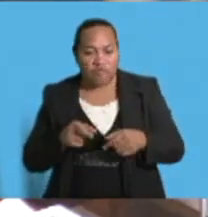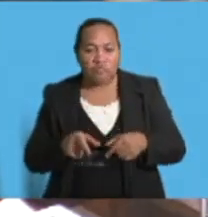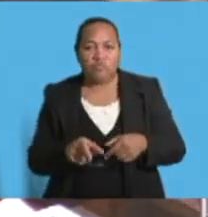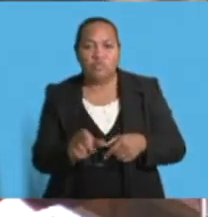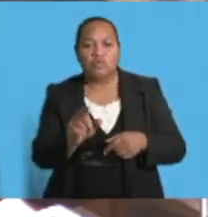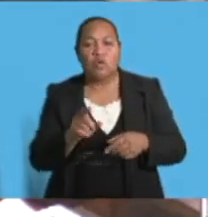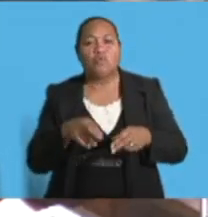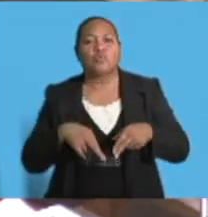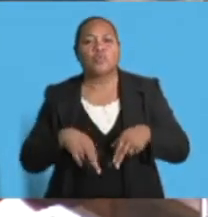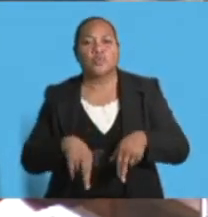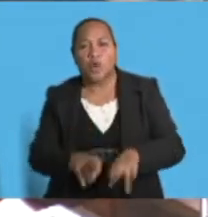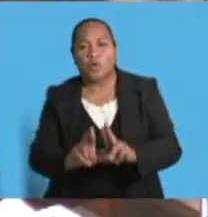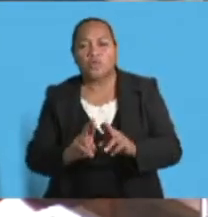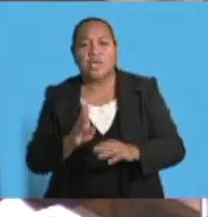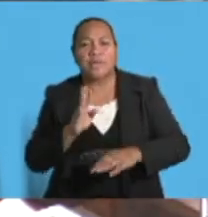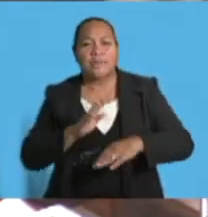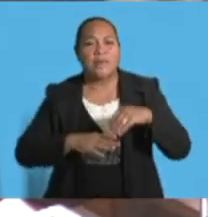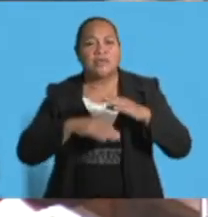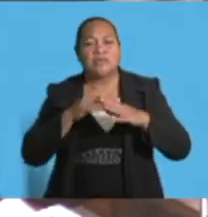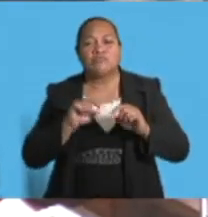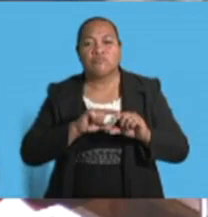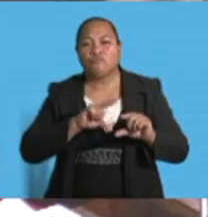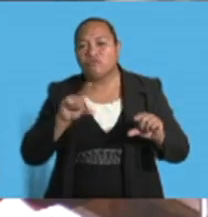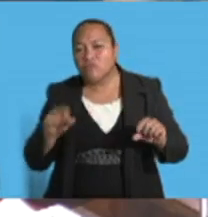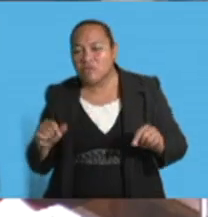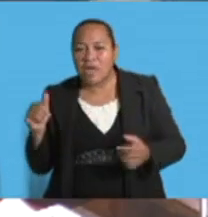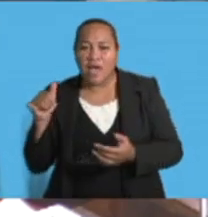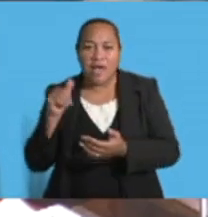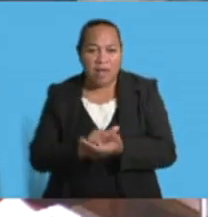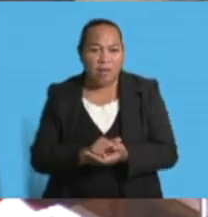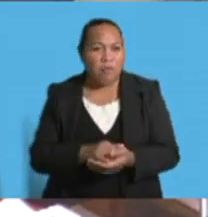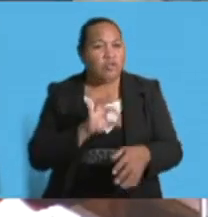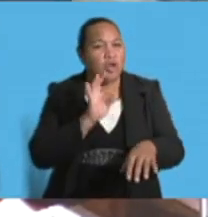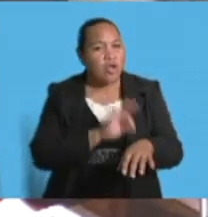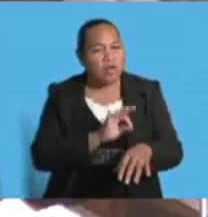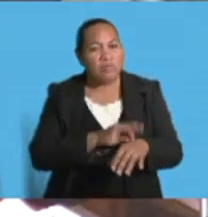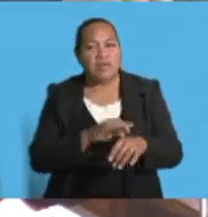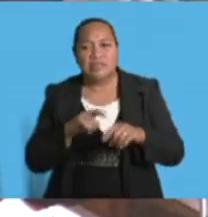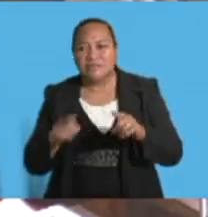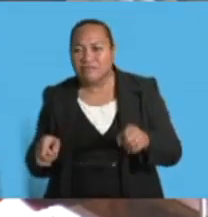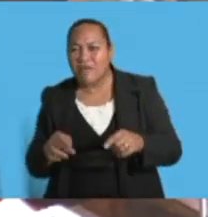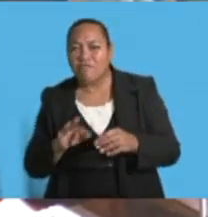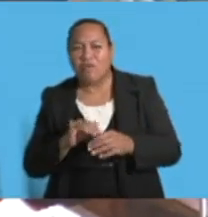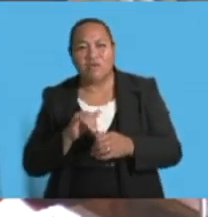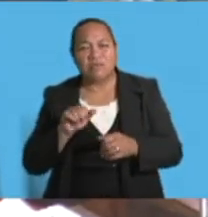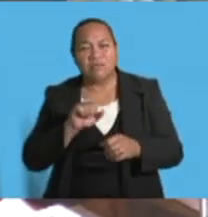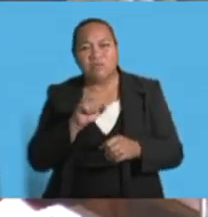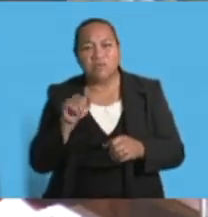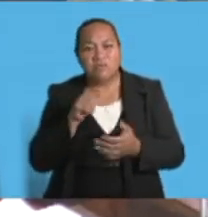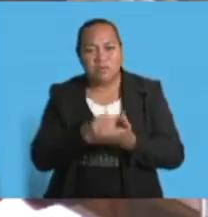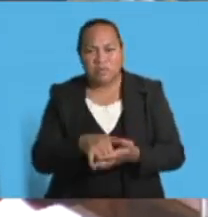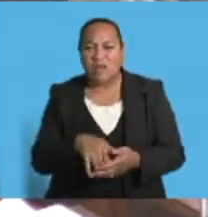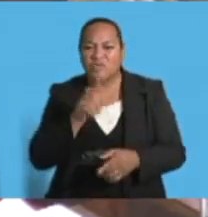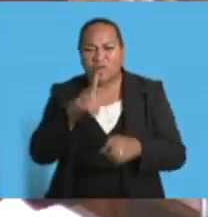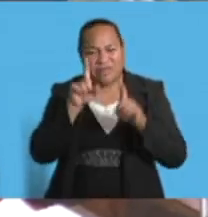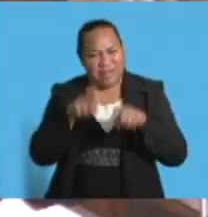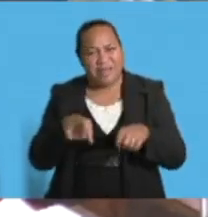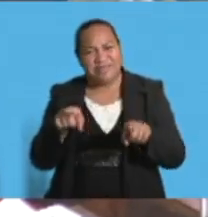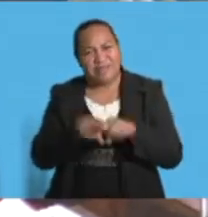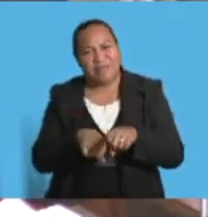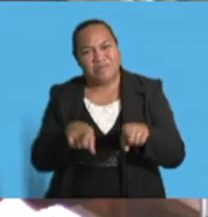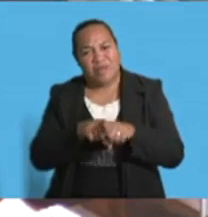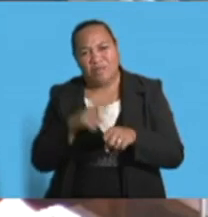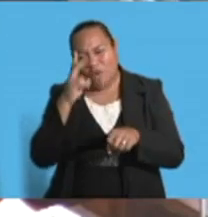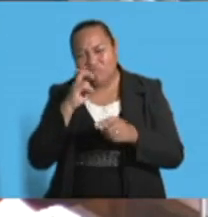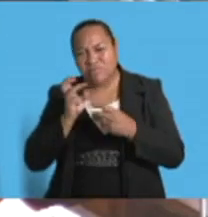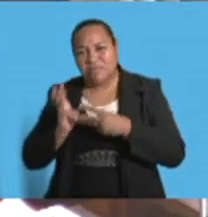are building bridges, airports, hospitals, and even flight simulation centers, and they are still stuck on the same old tin fish.